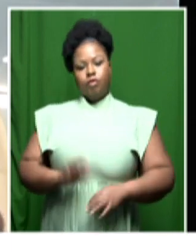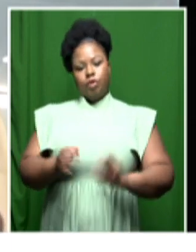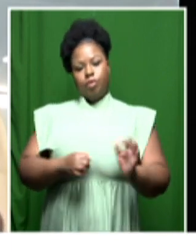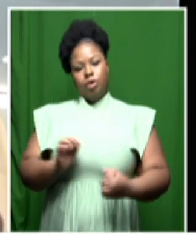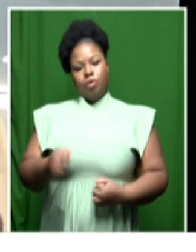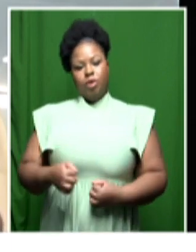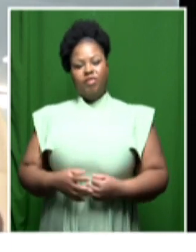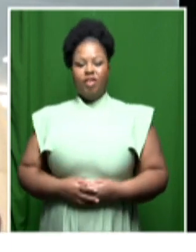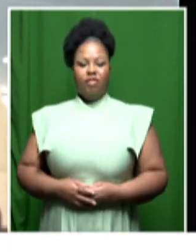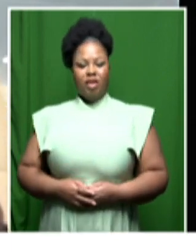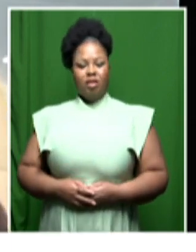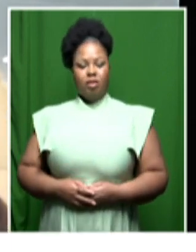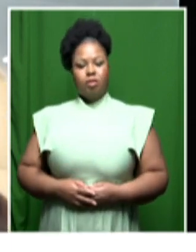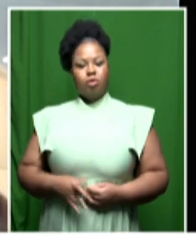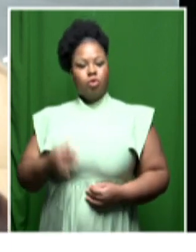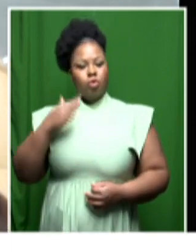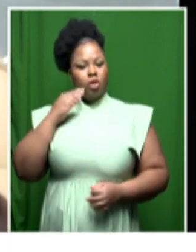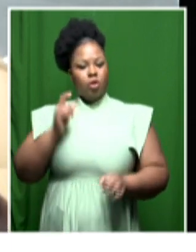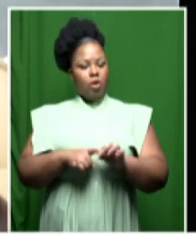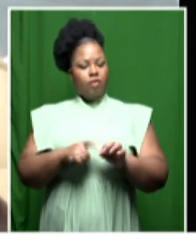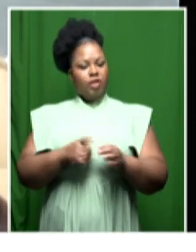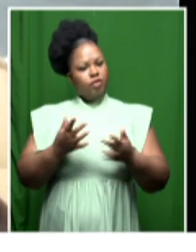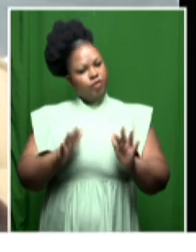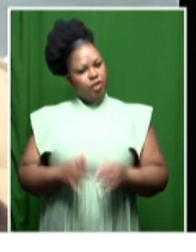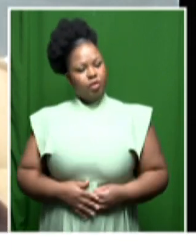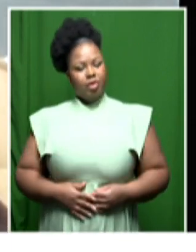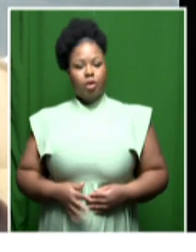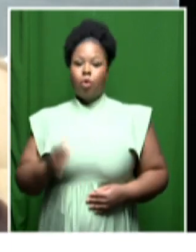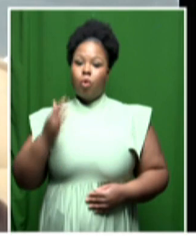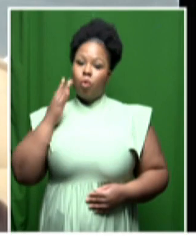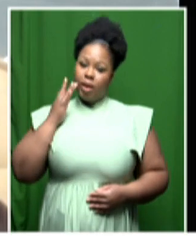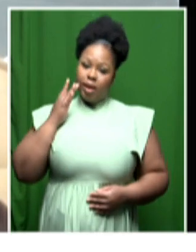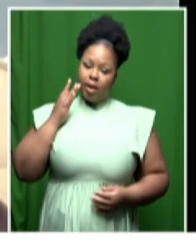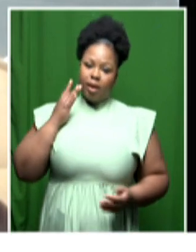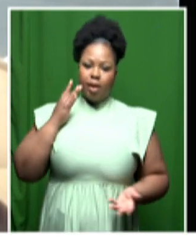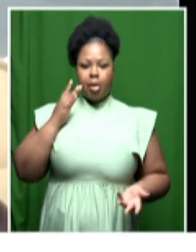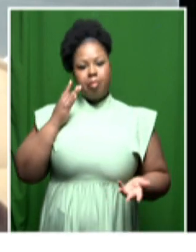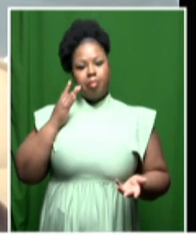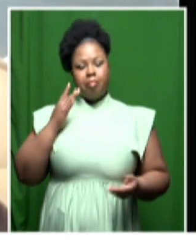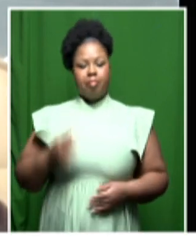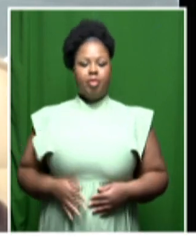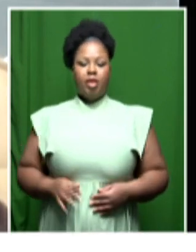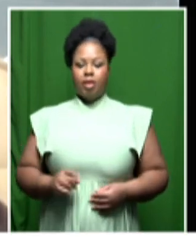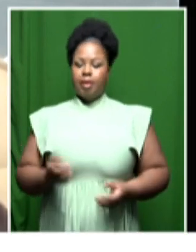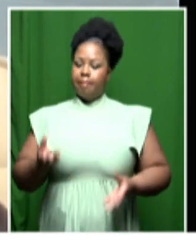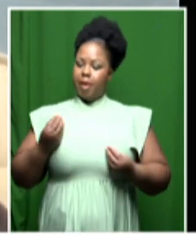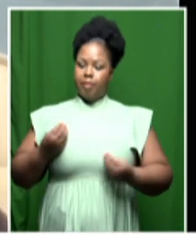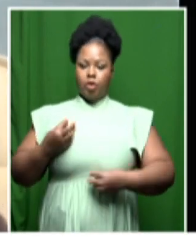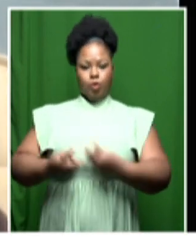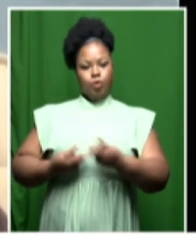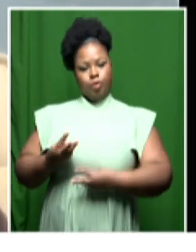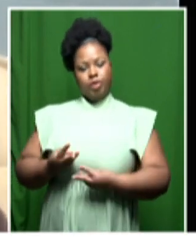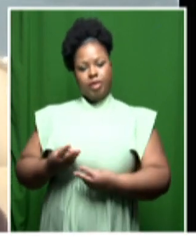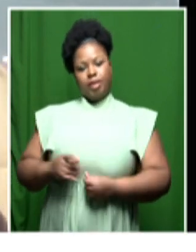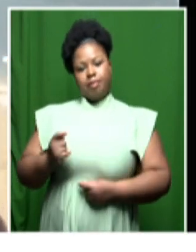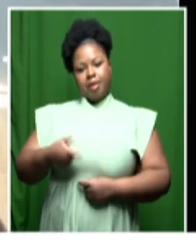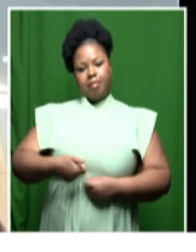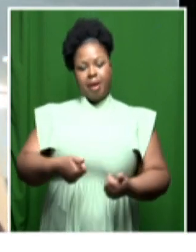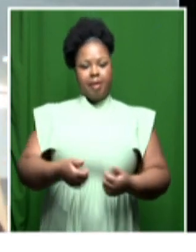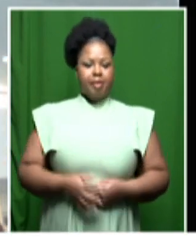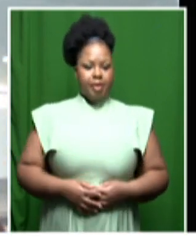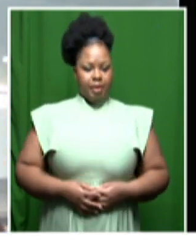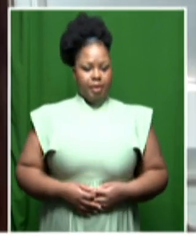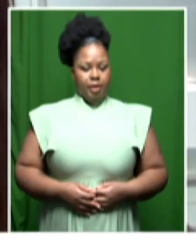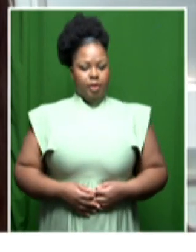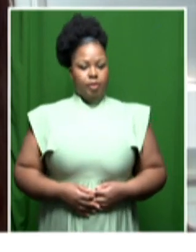employment after their qualification as well. And it's only once they get their first job do they start repaying back the loan. Fantastic.